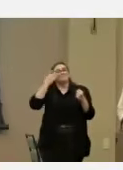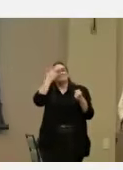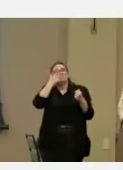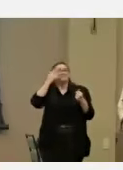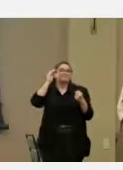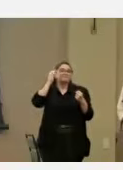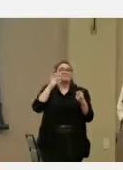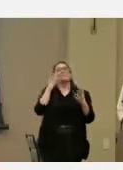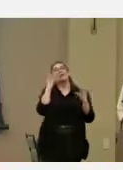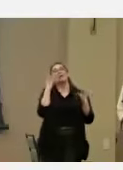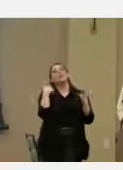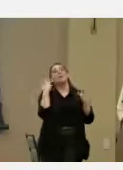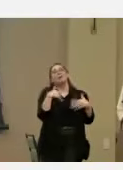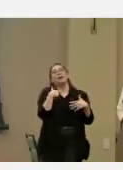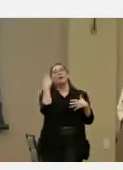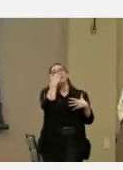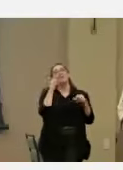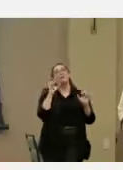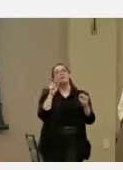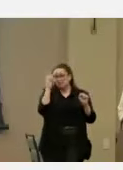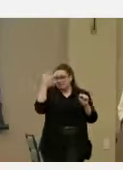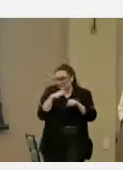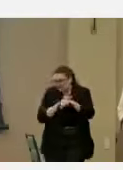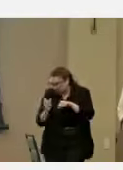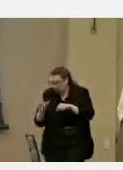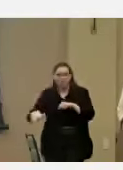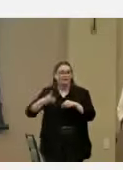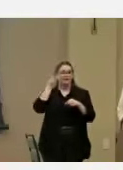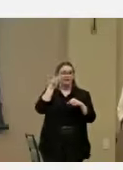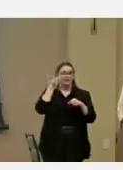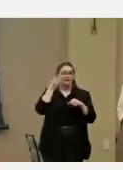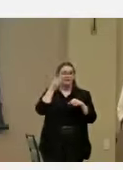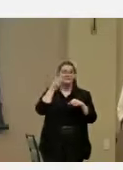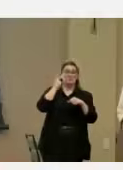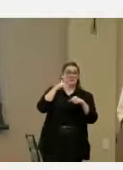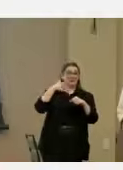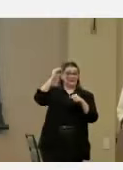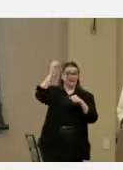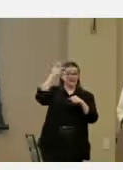good, where's my sunscreen? That's what I want you to associate it with.